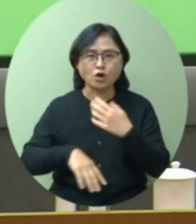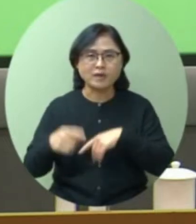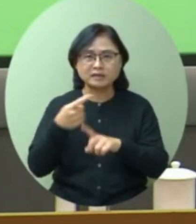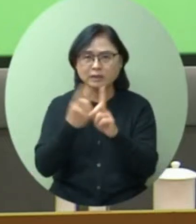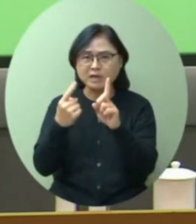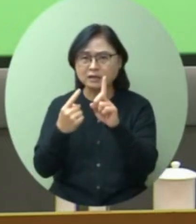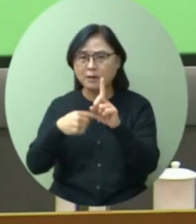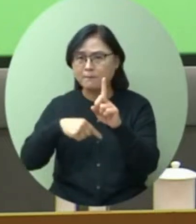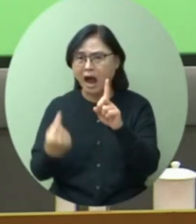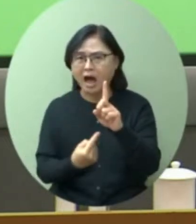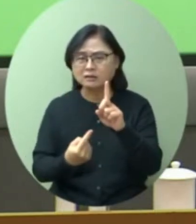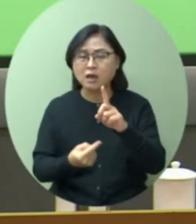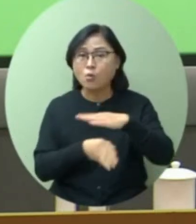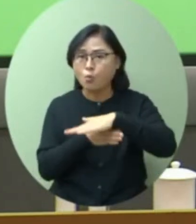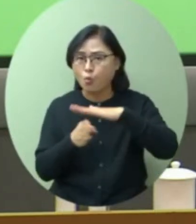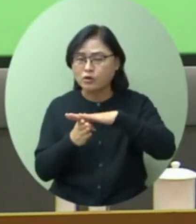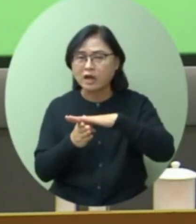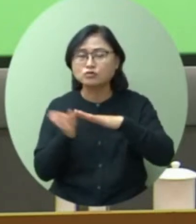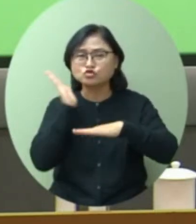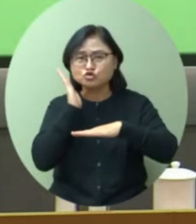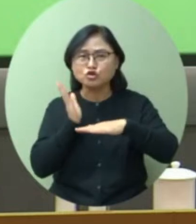conditions. There are